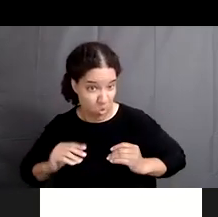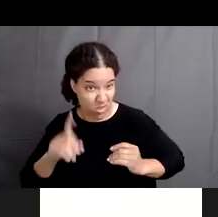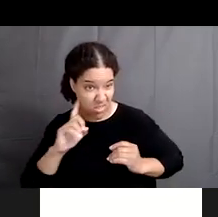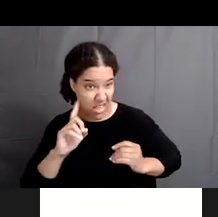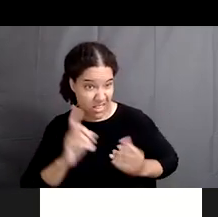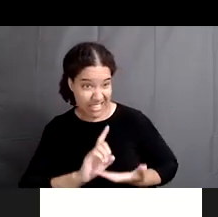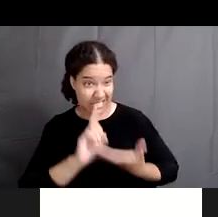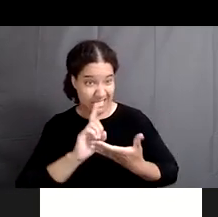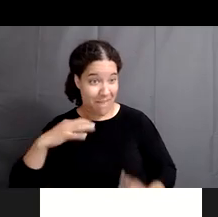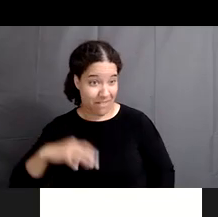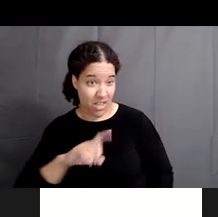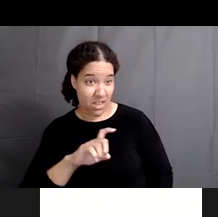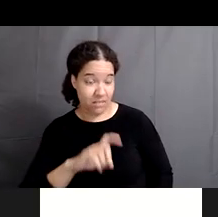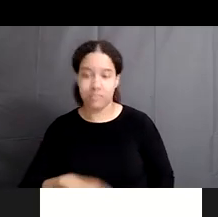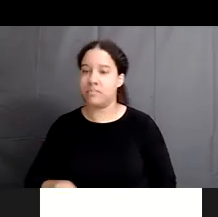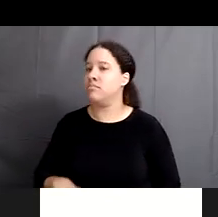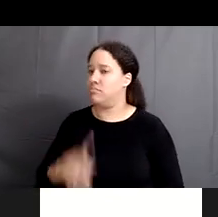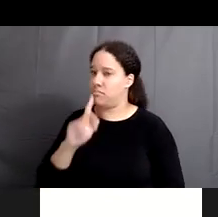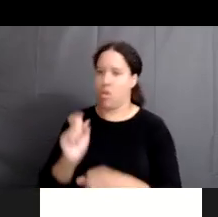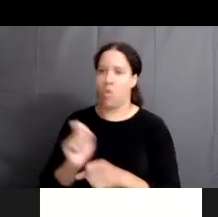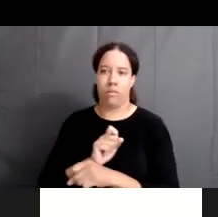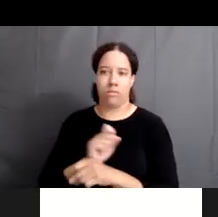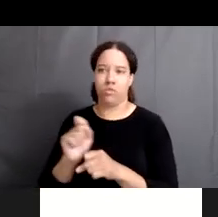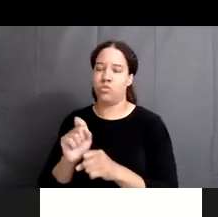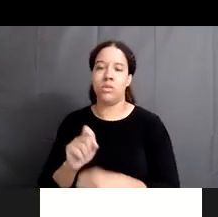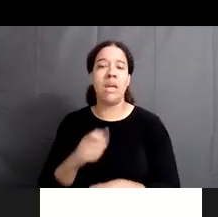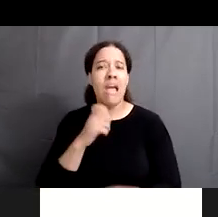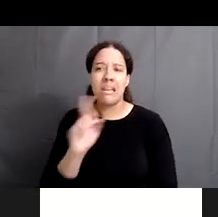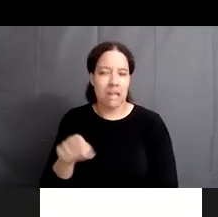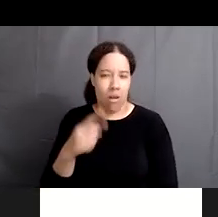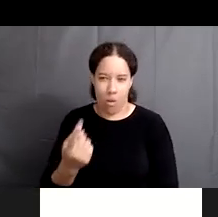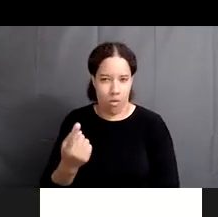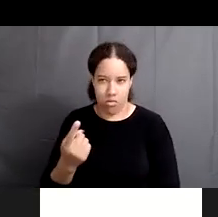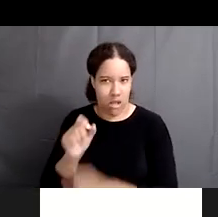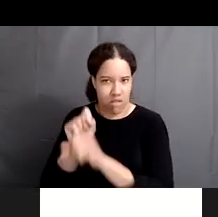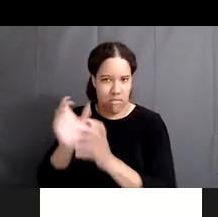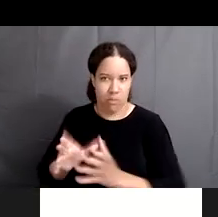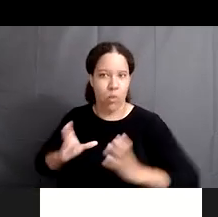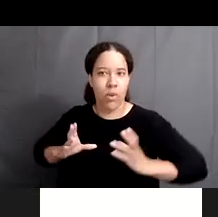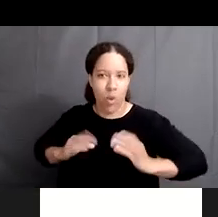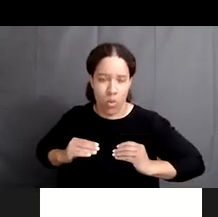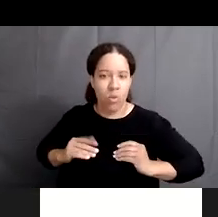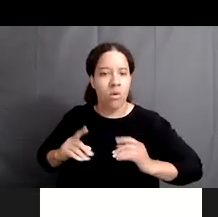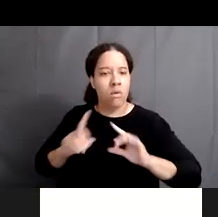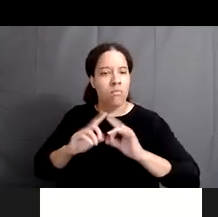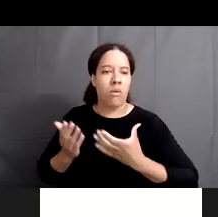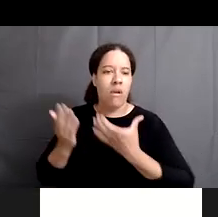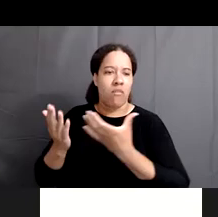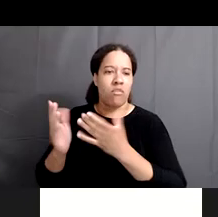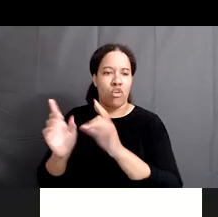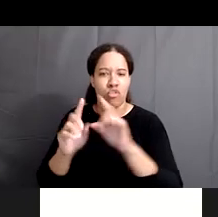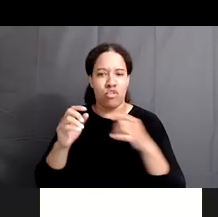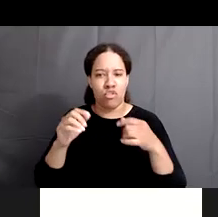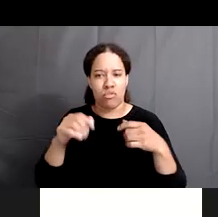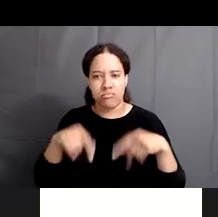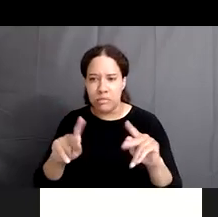Yes, absolutely. And more than just employee owned, we have opportunity to develop